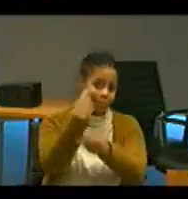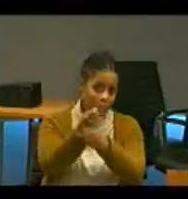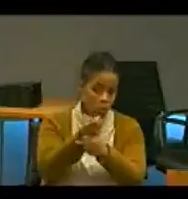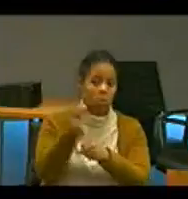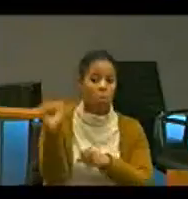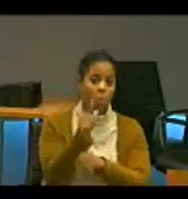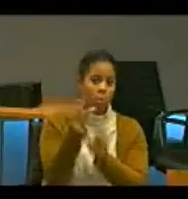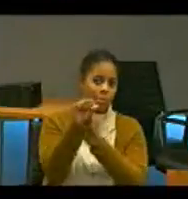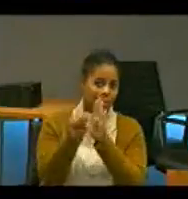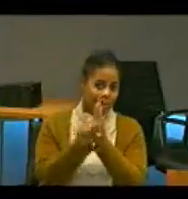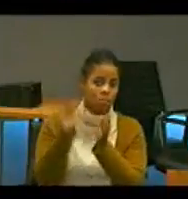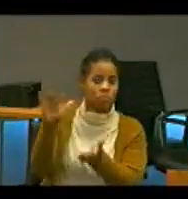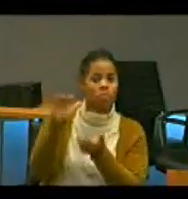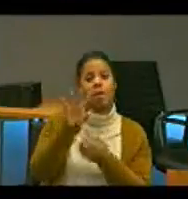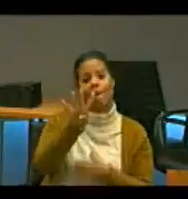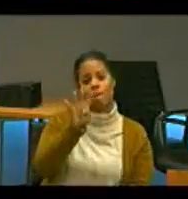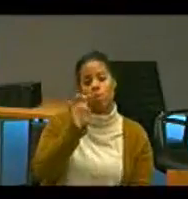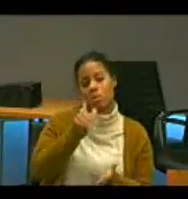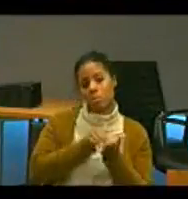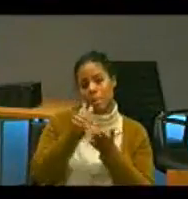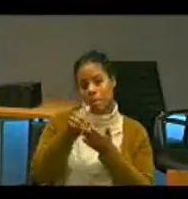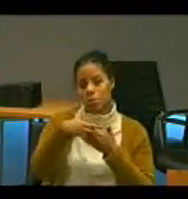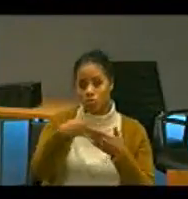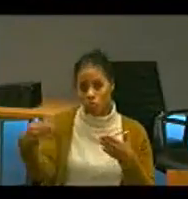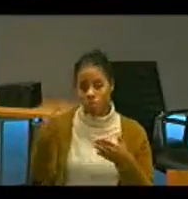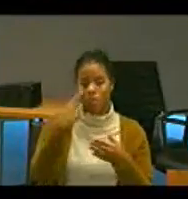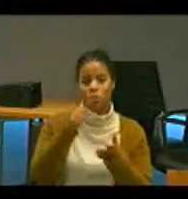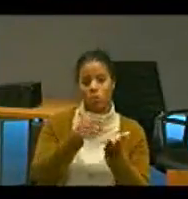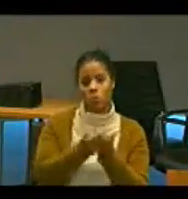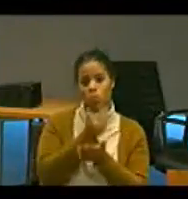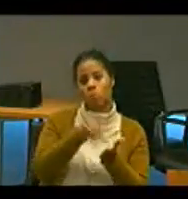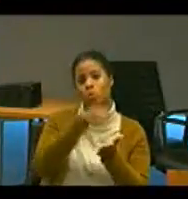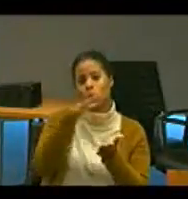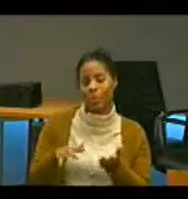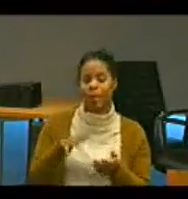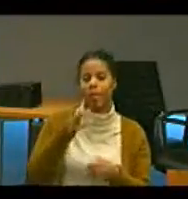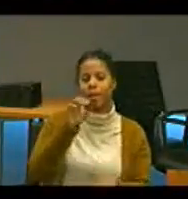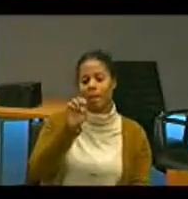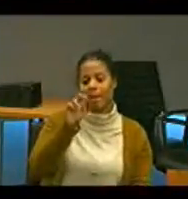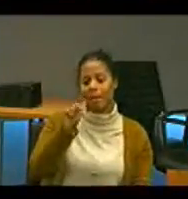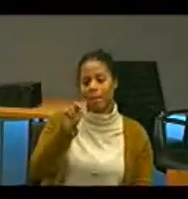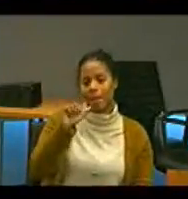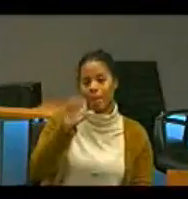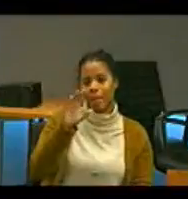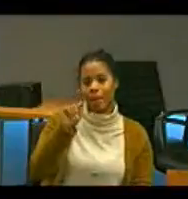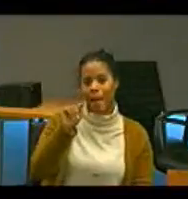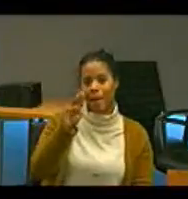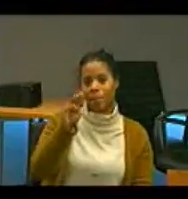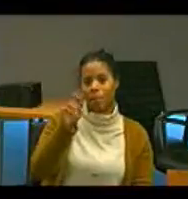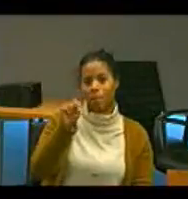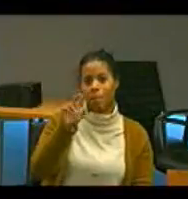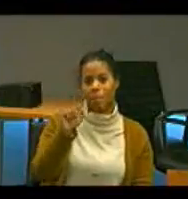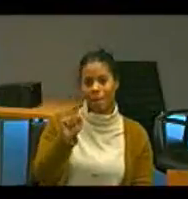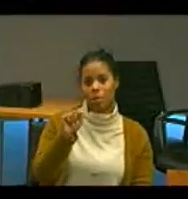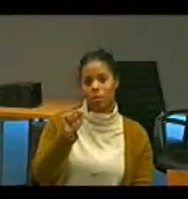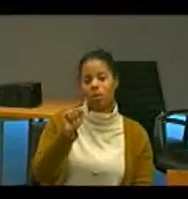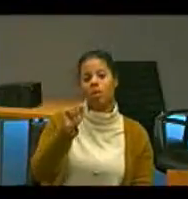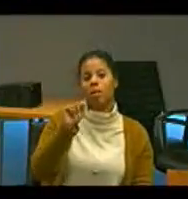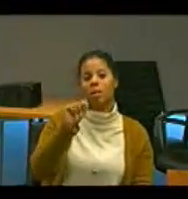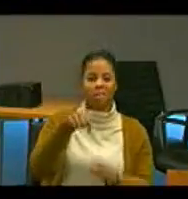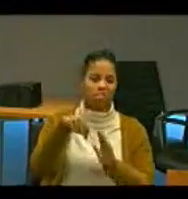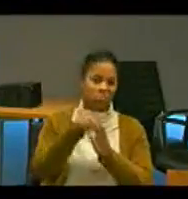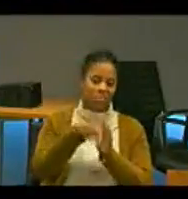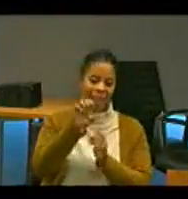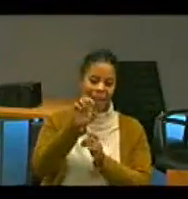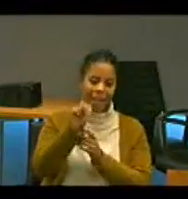received $400 million under the new Student Support and Academic Enrichment Program, which, while it has to be divided up under a few